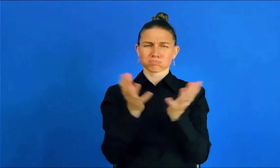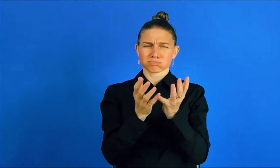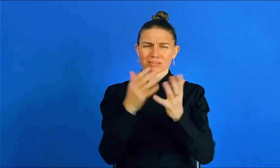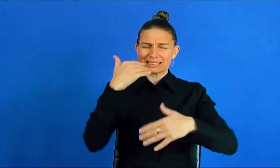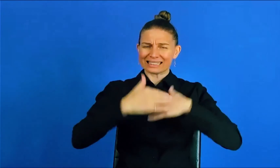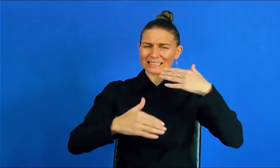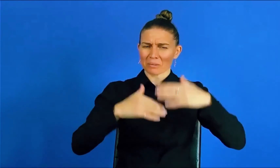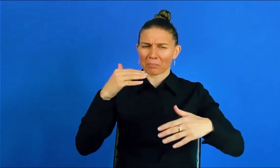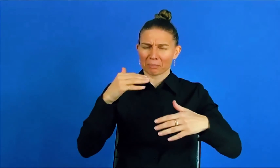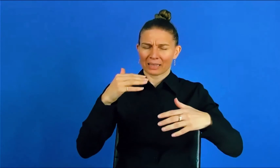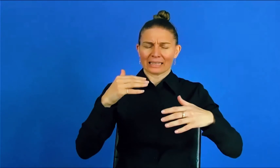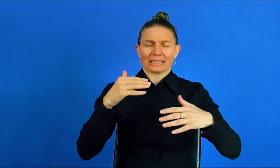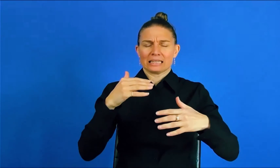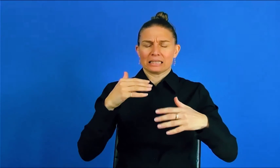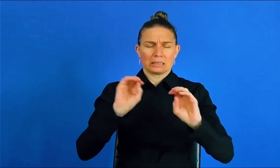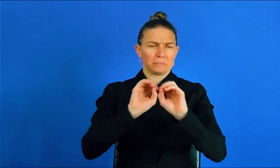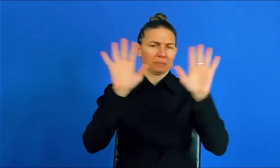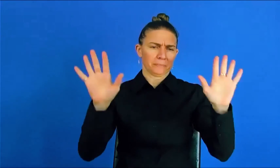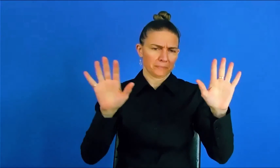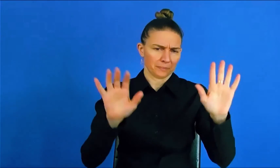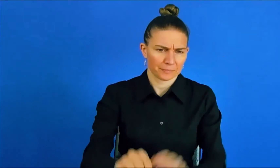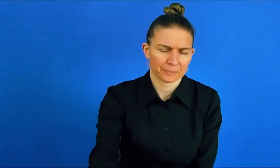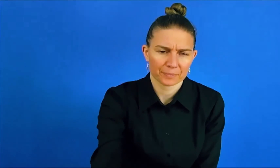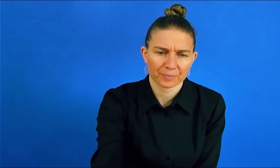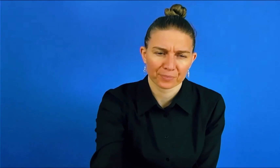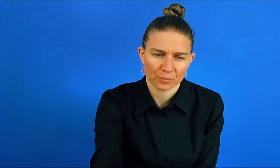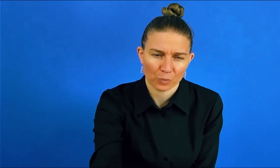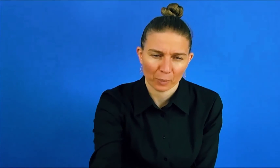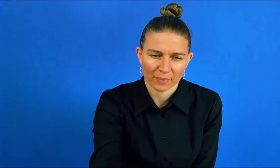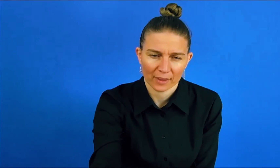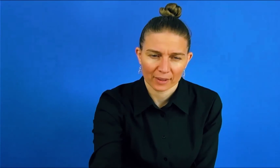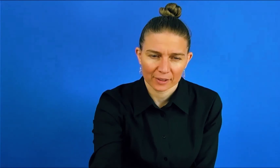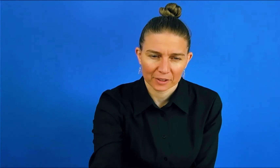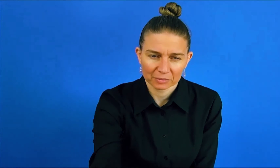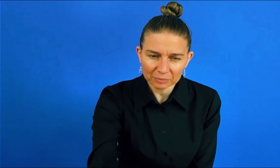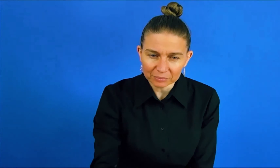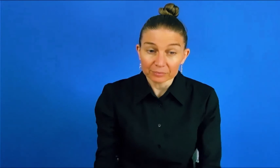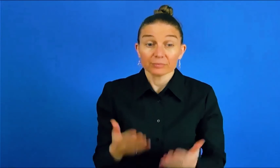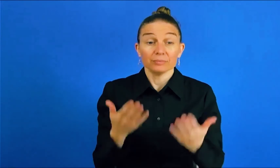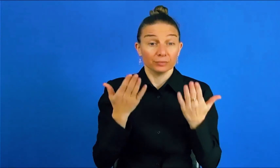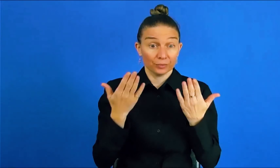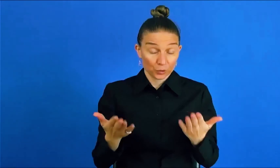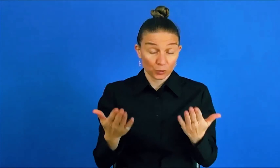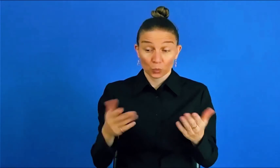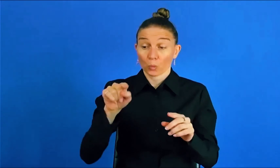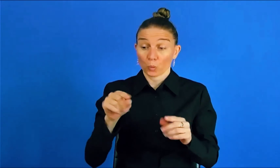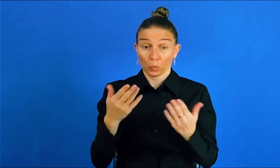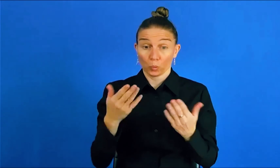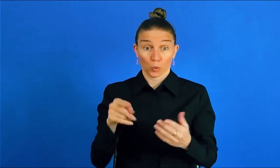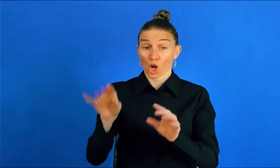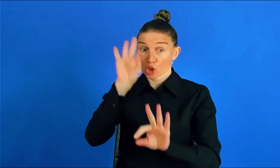we also noted that this survey, according to the current estimation, it requires